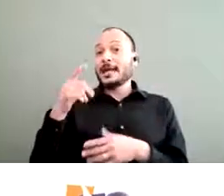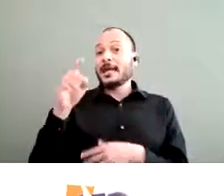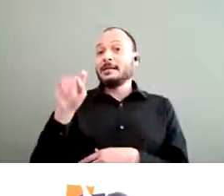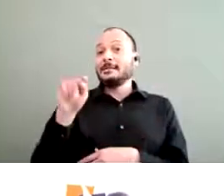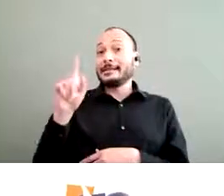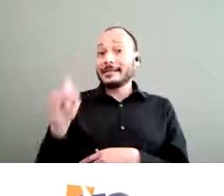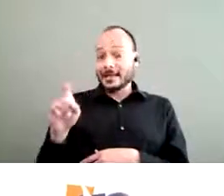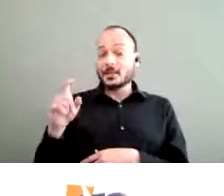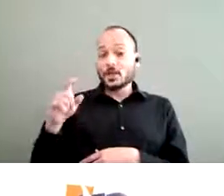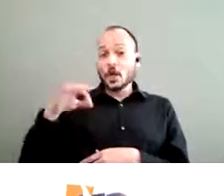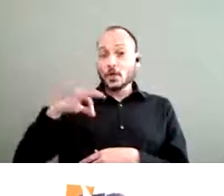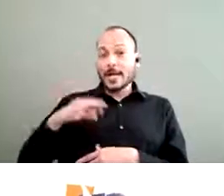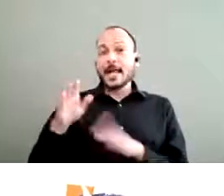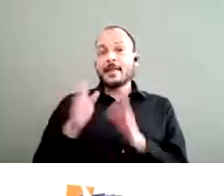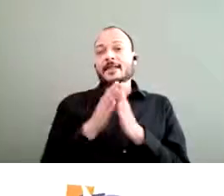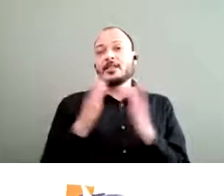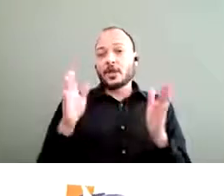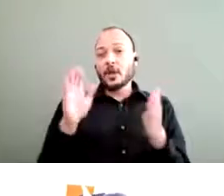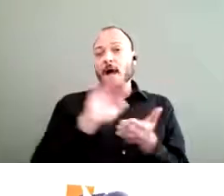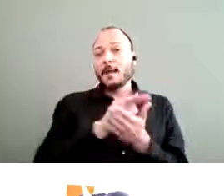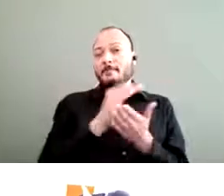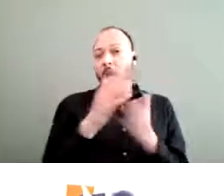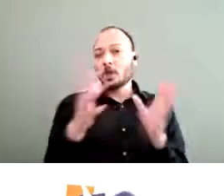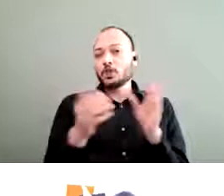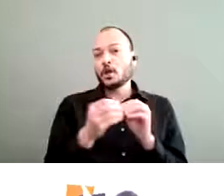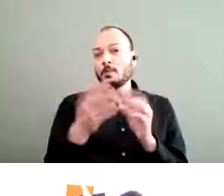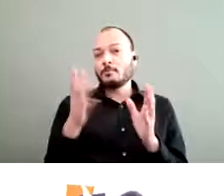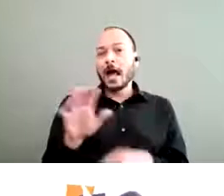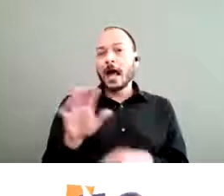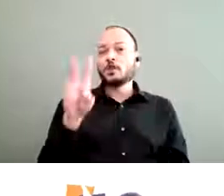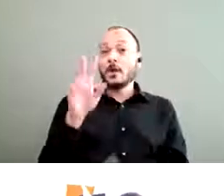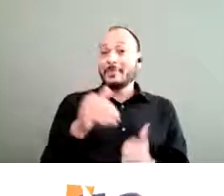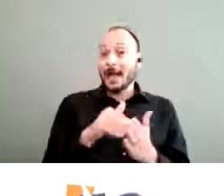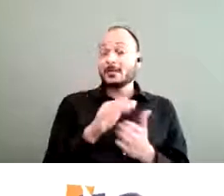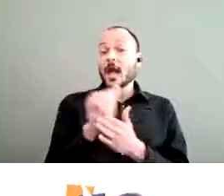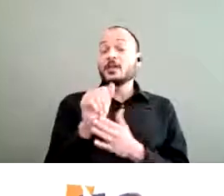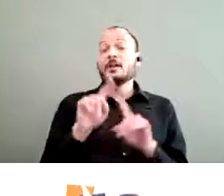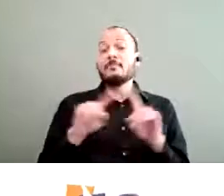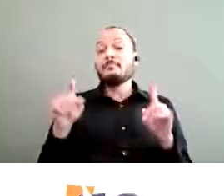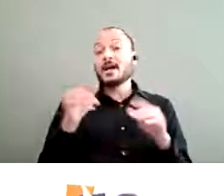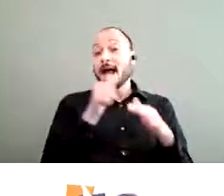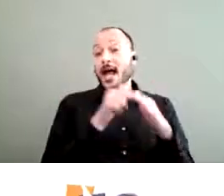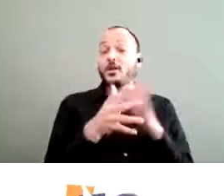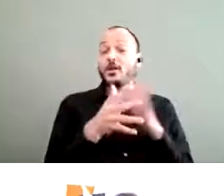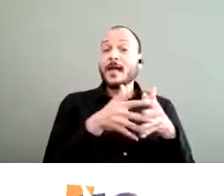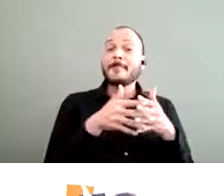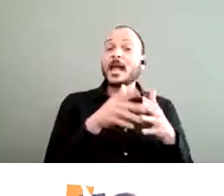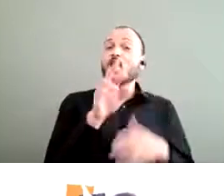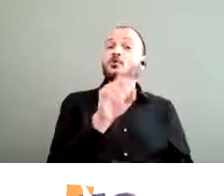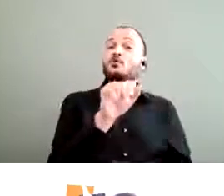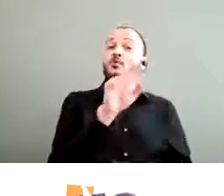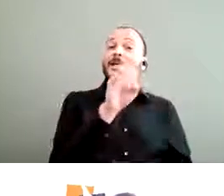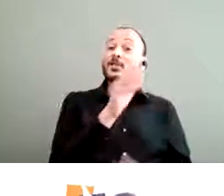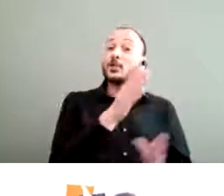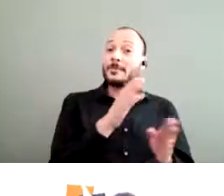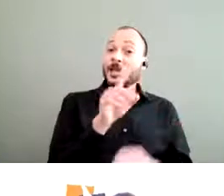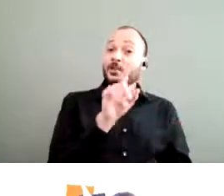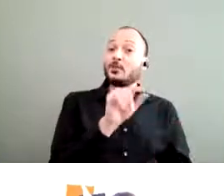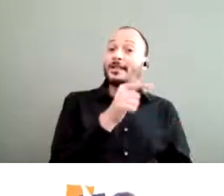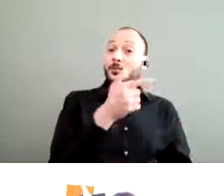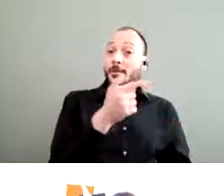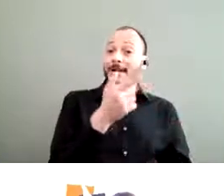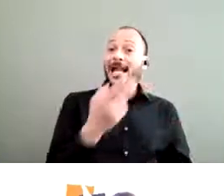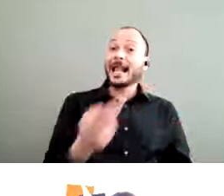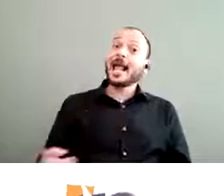general amount for each child would be $2,000. But under the American Rescue Plan in 2021, it has